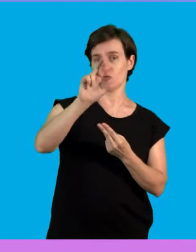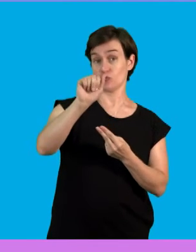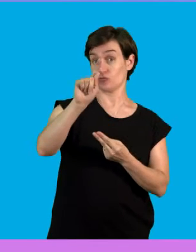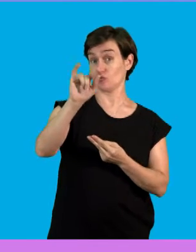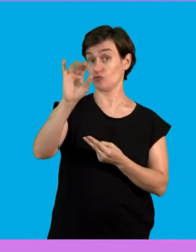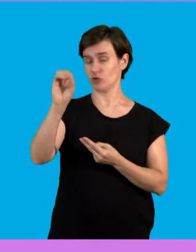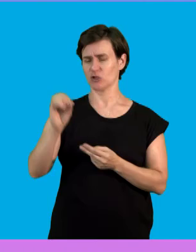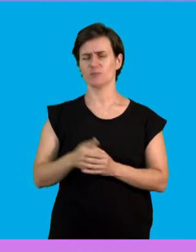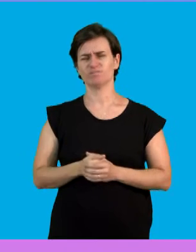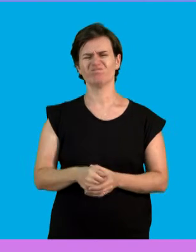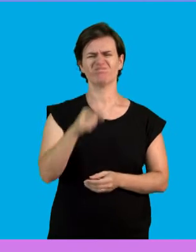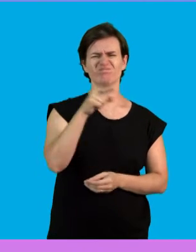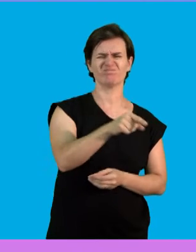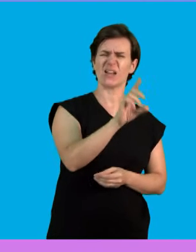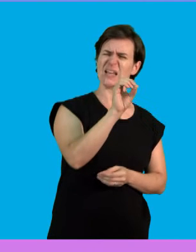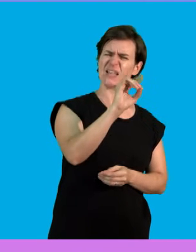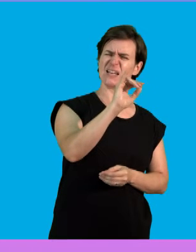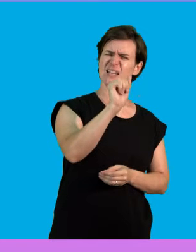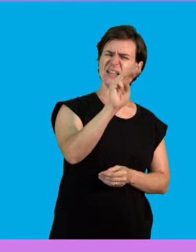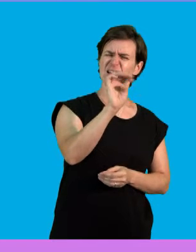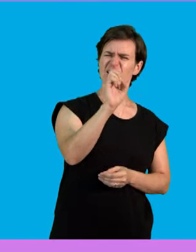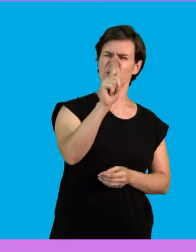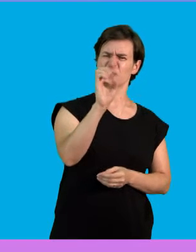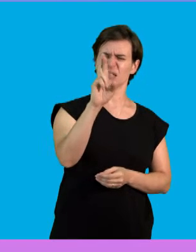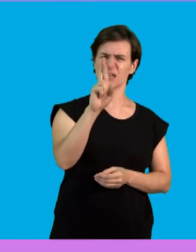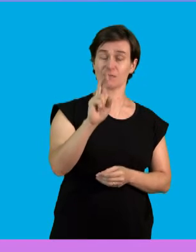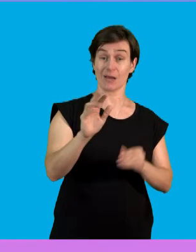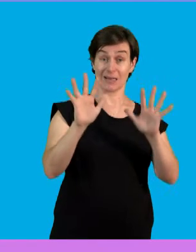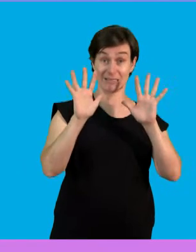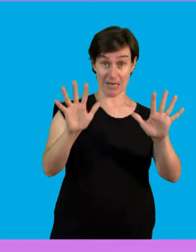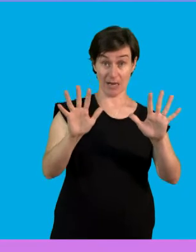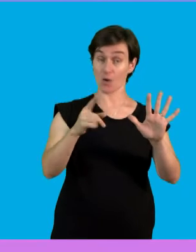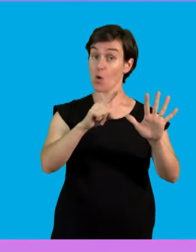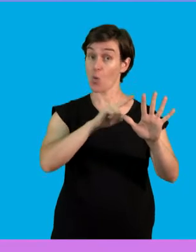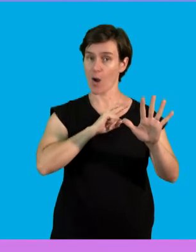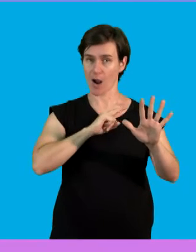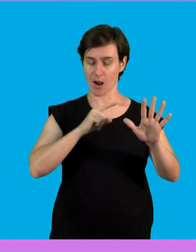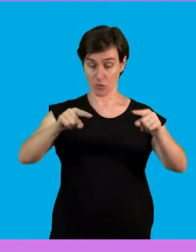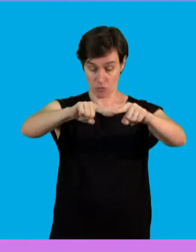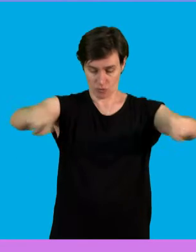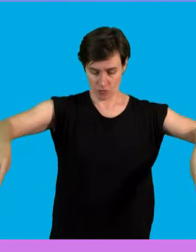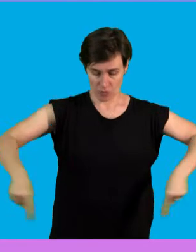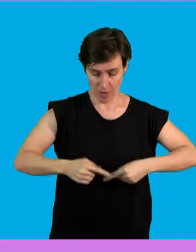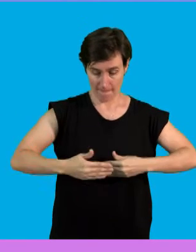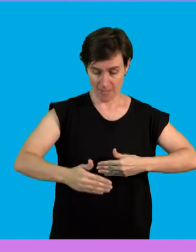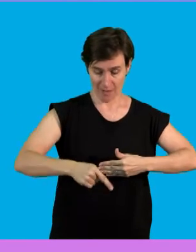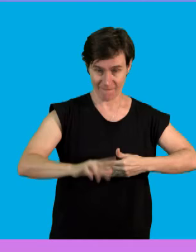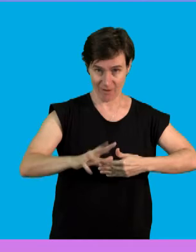The diameter is going to be 10 because it's 2 times